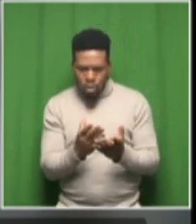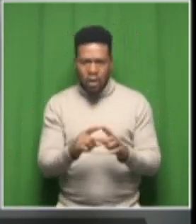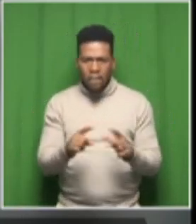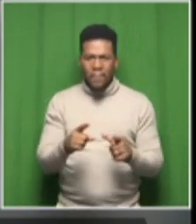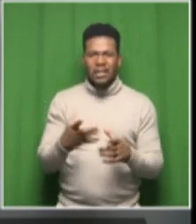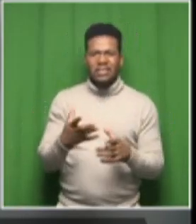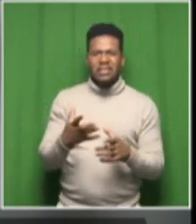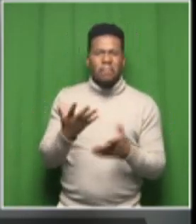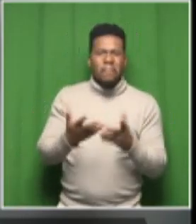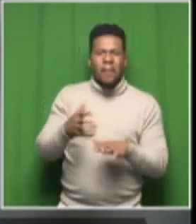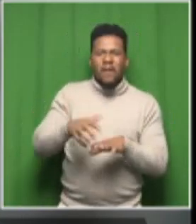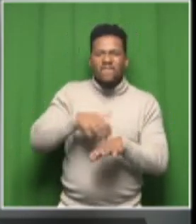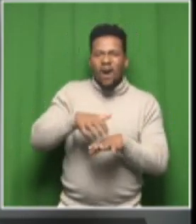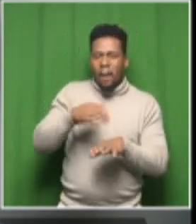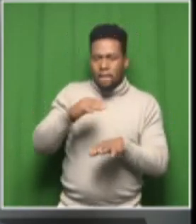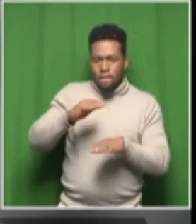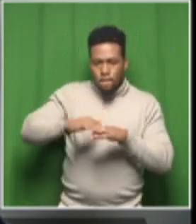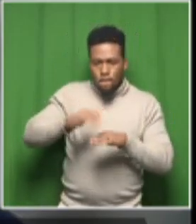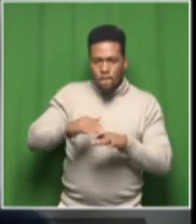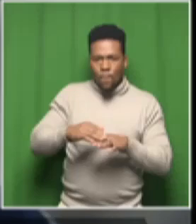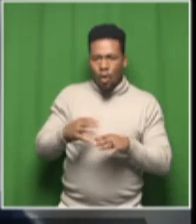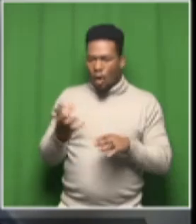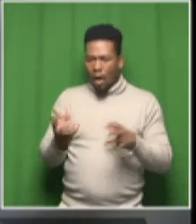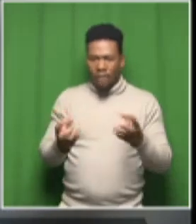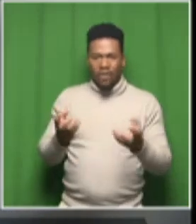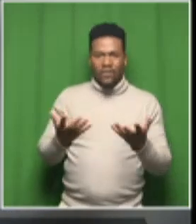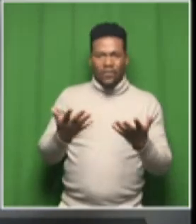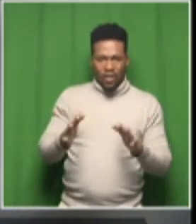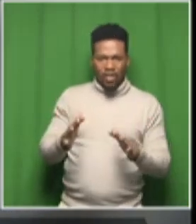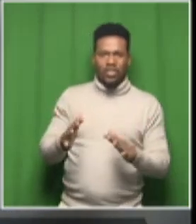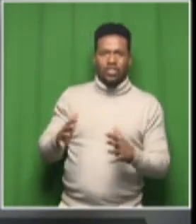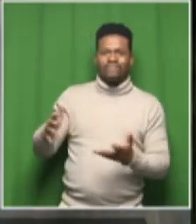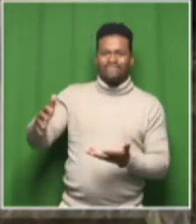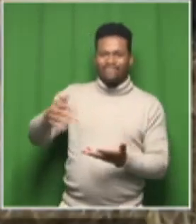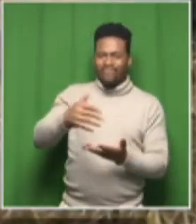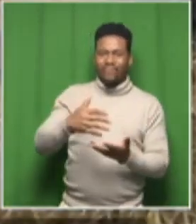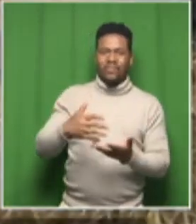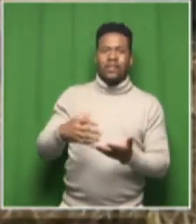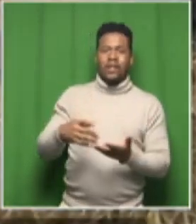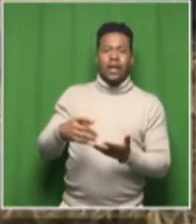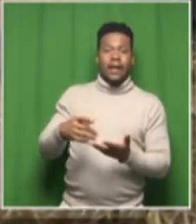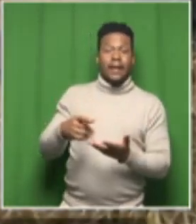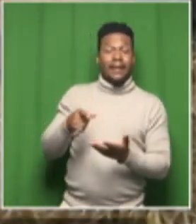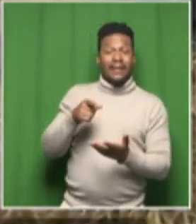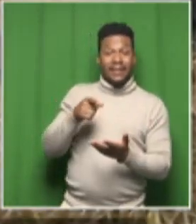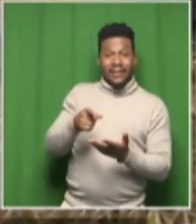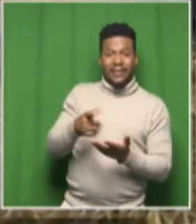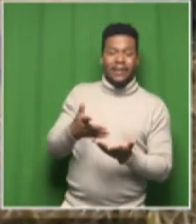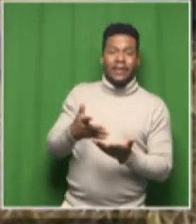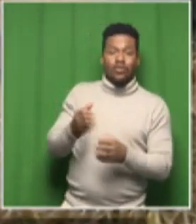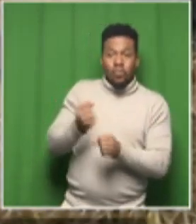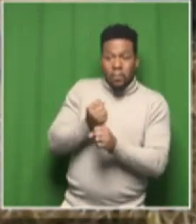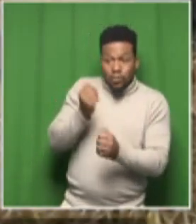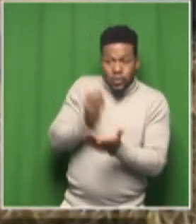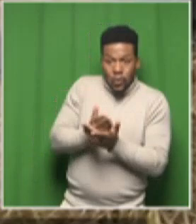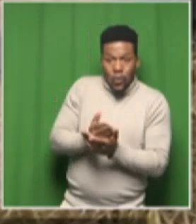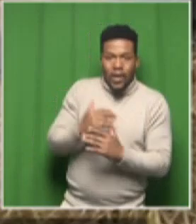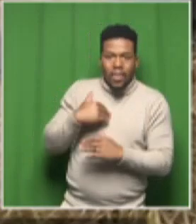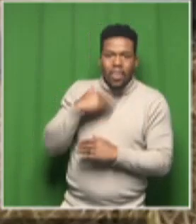there isn't a route to market. In the manufacturing side, where they overproduce to make sure that they have enough food, or there's